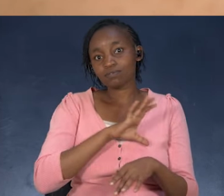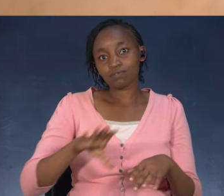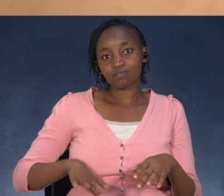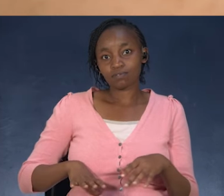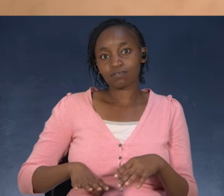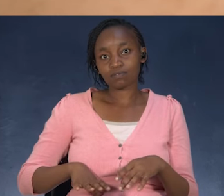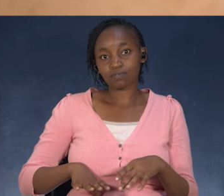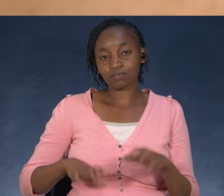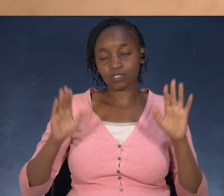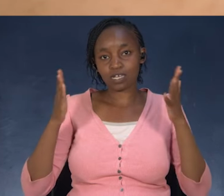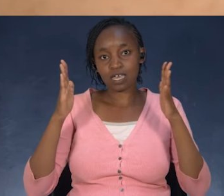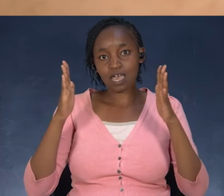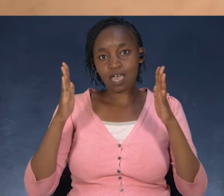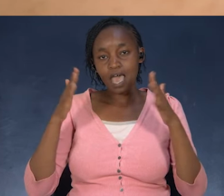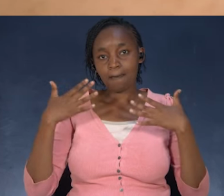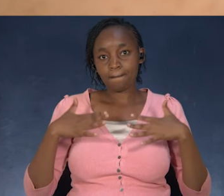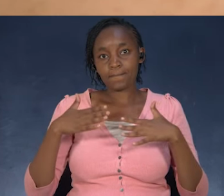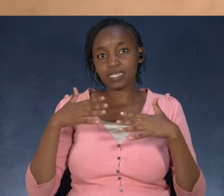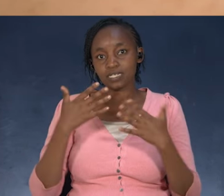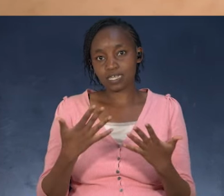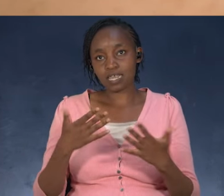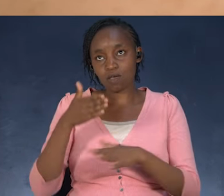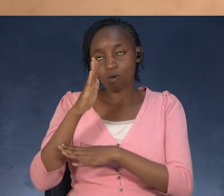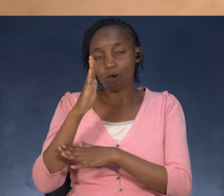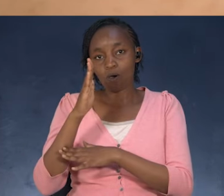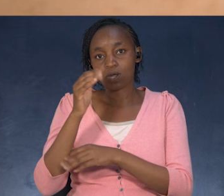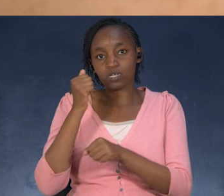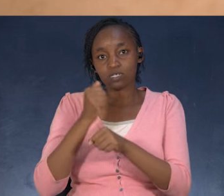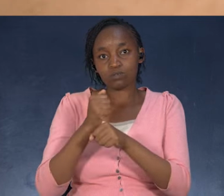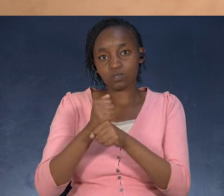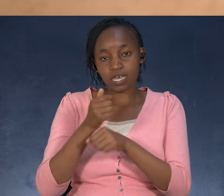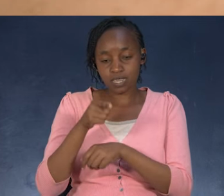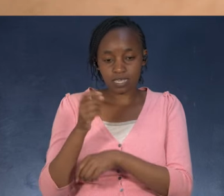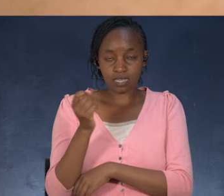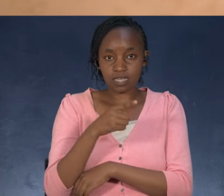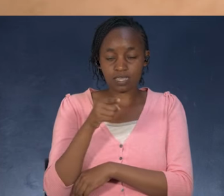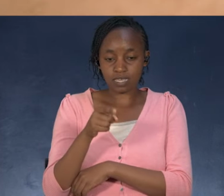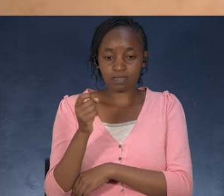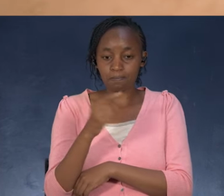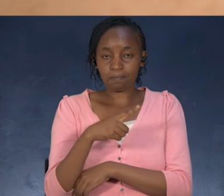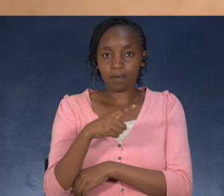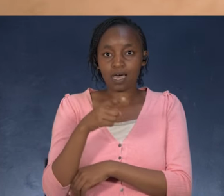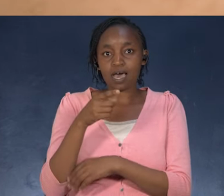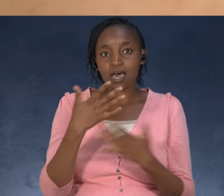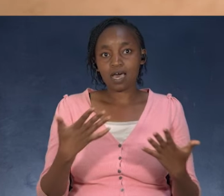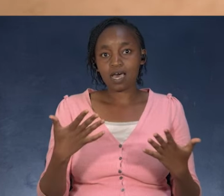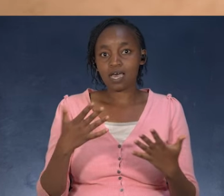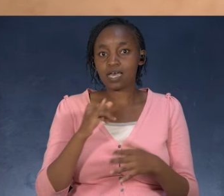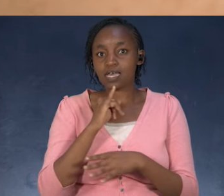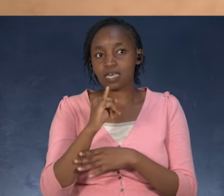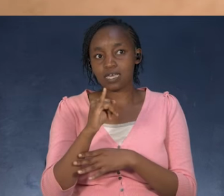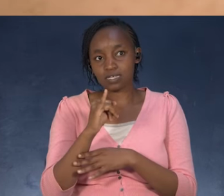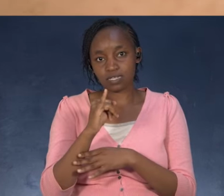I greet you in the name of Jesus Christ, and we are celebrating the amazing things that God is doing this month. This month, our theme